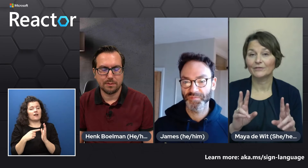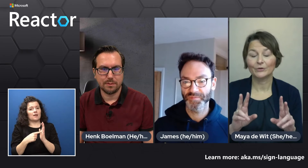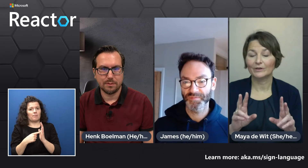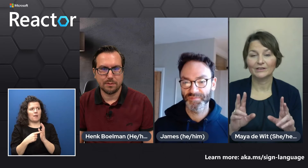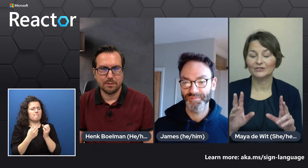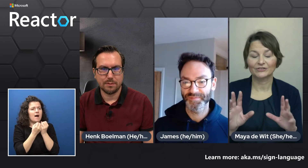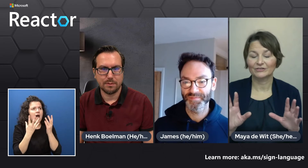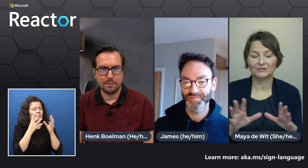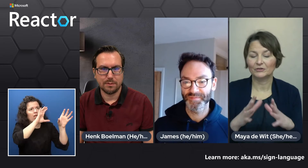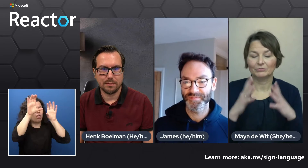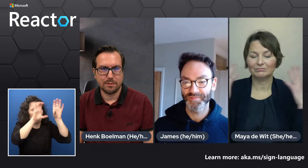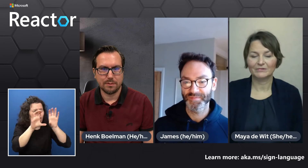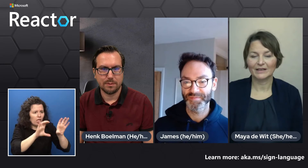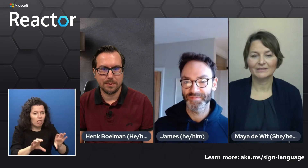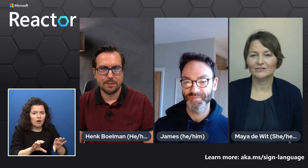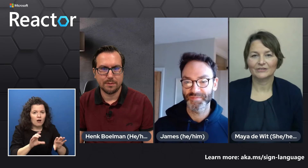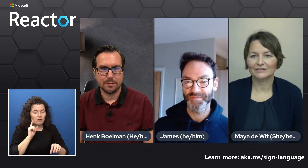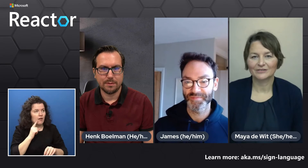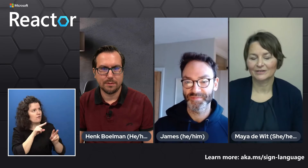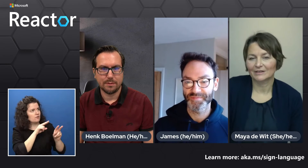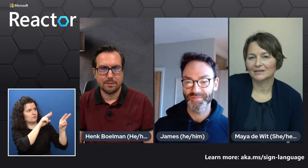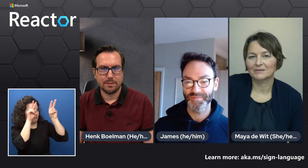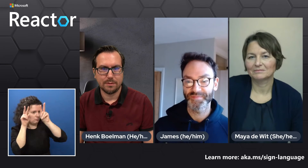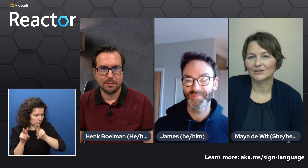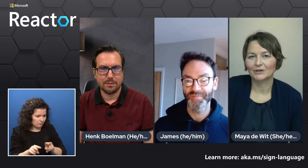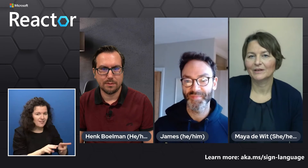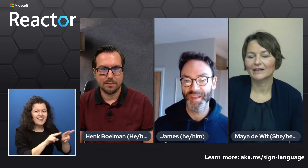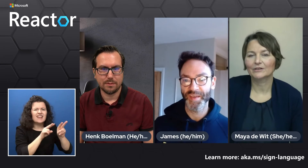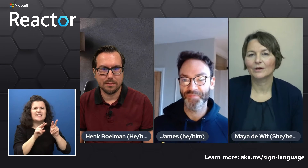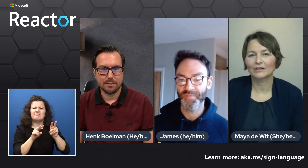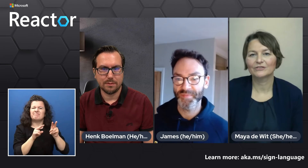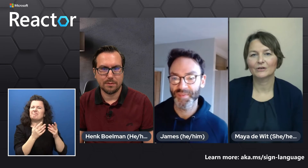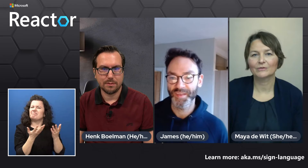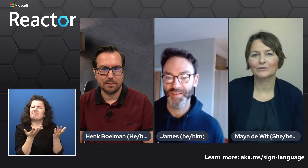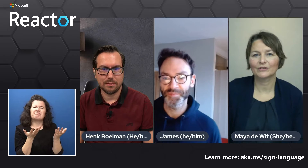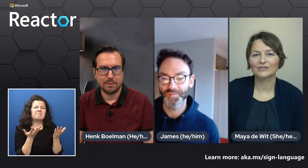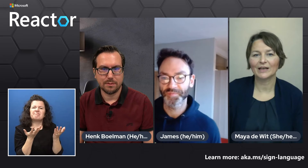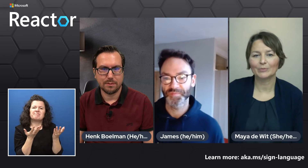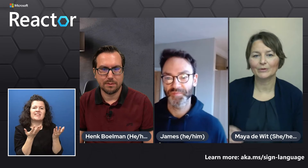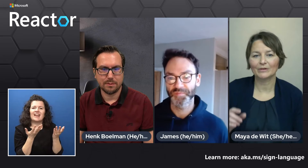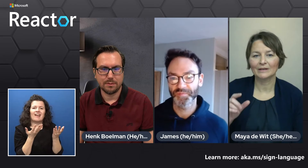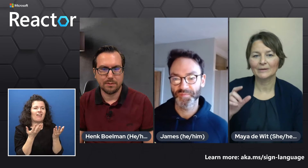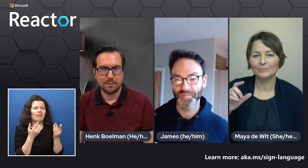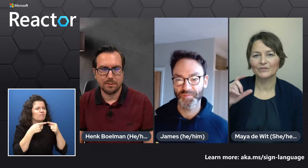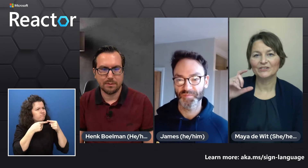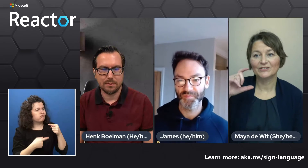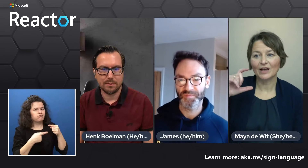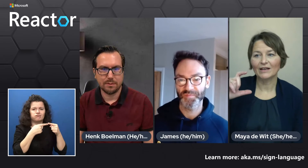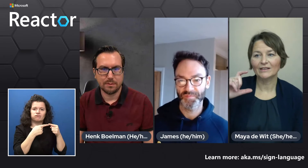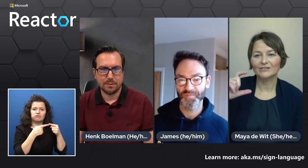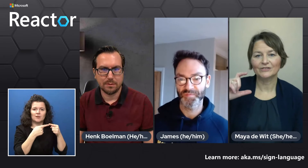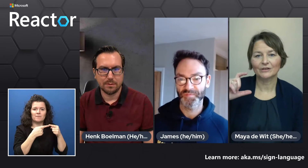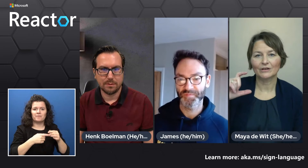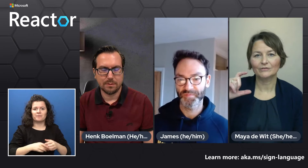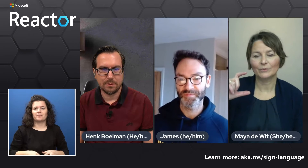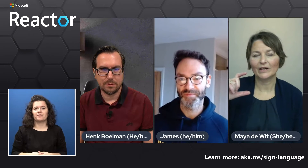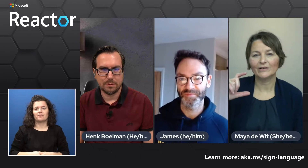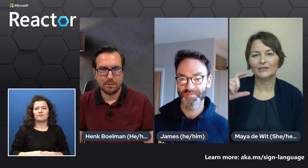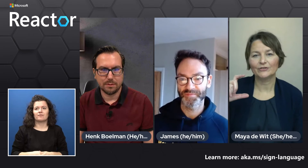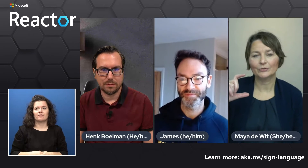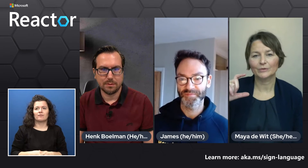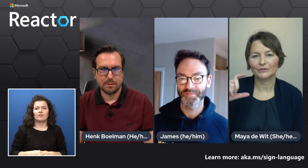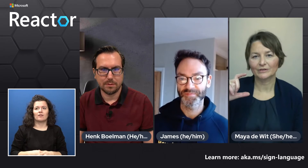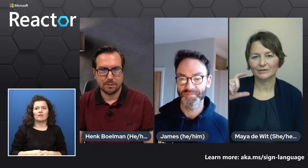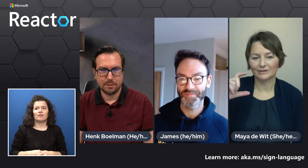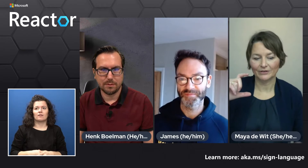deaf viewer, it doesn't get across. So for example, the size of where